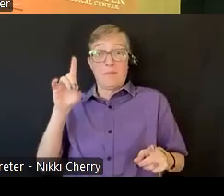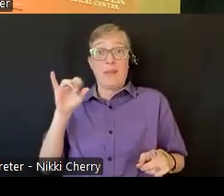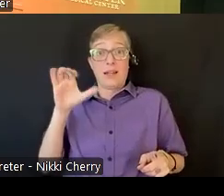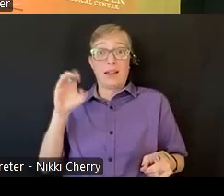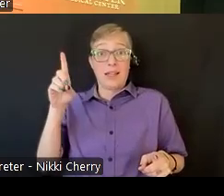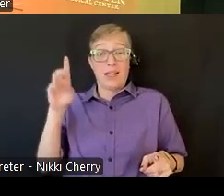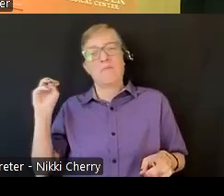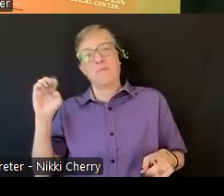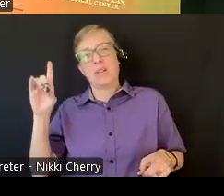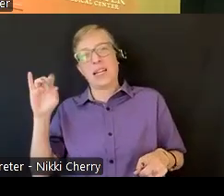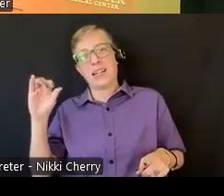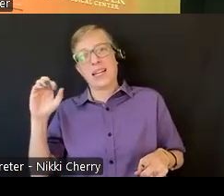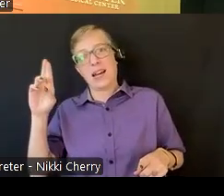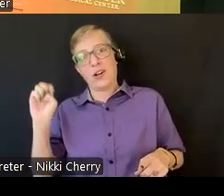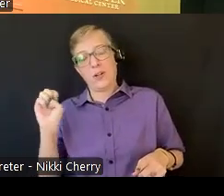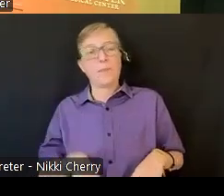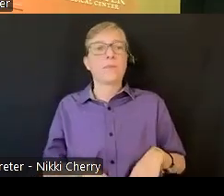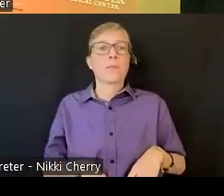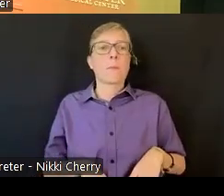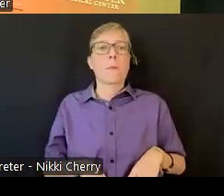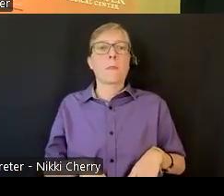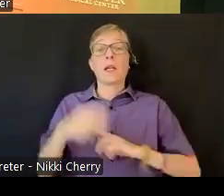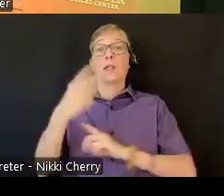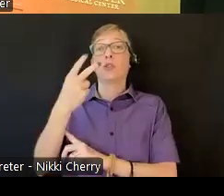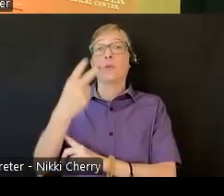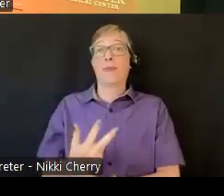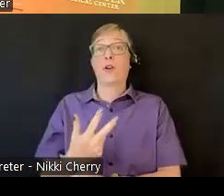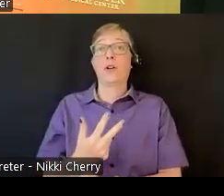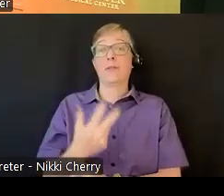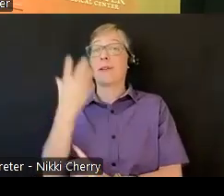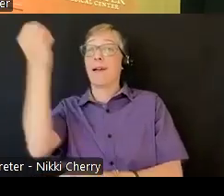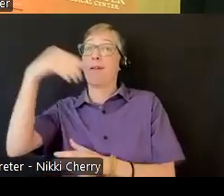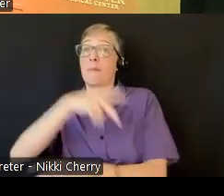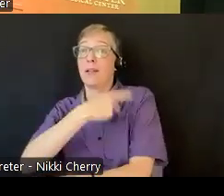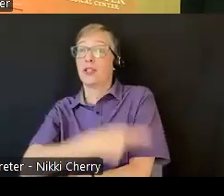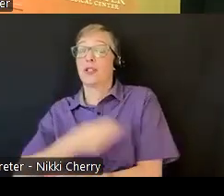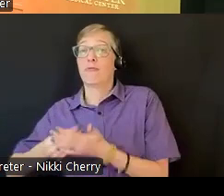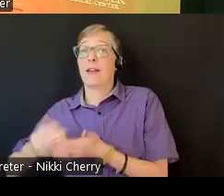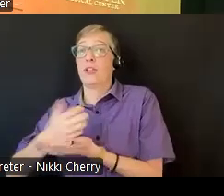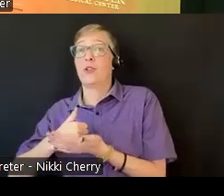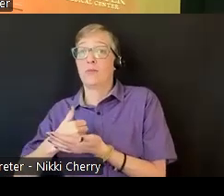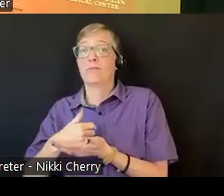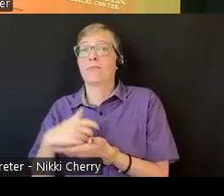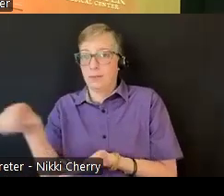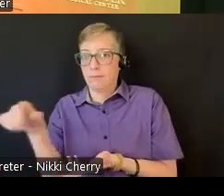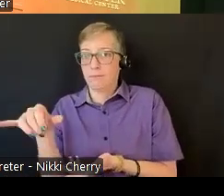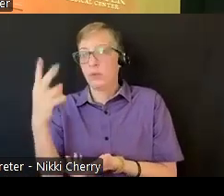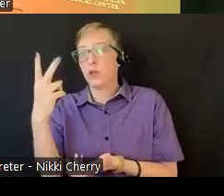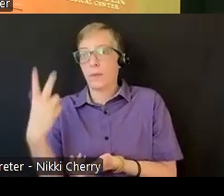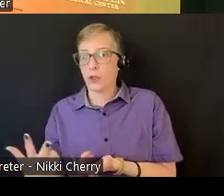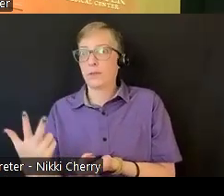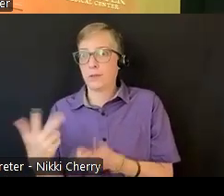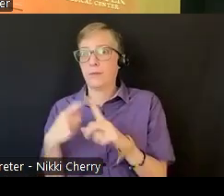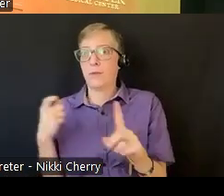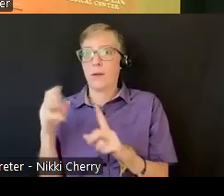of our outpatient revenue is also from Medicaid and Medicare. In other words, that any hits to the